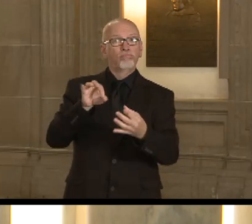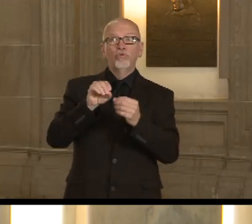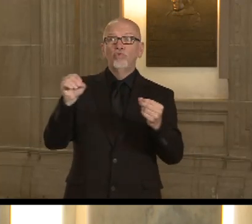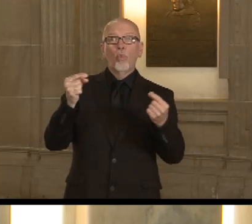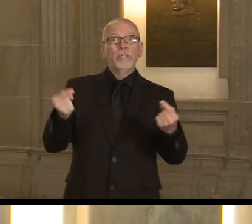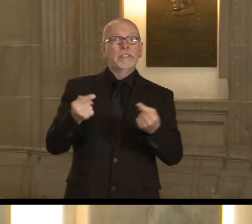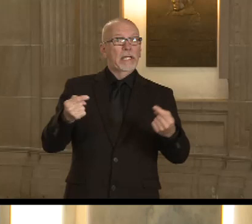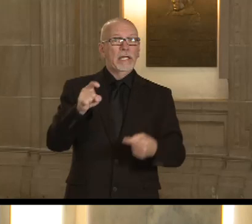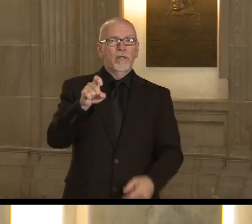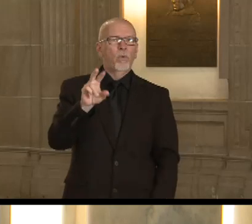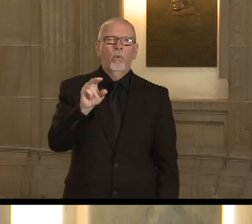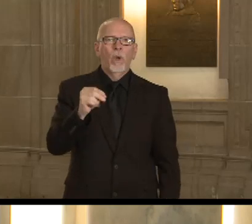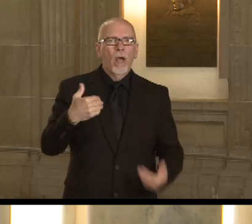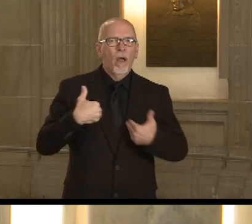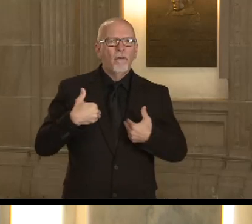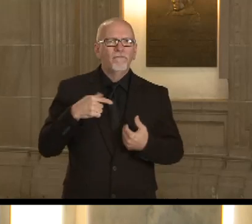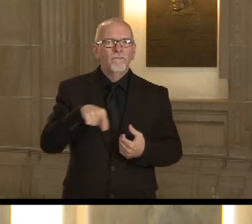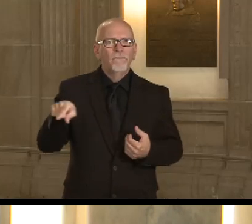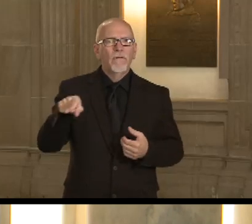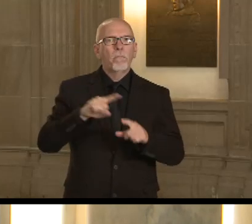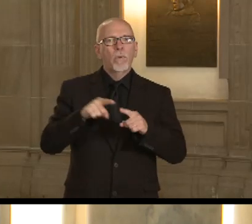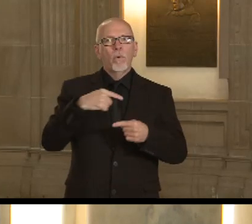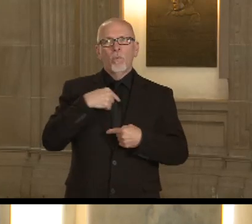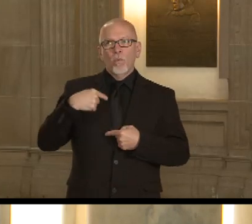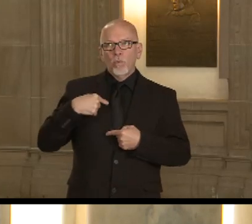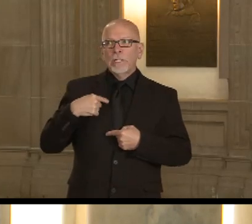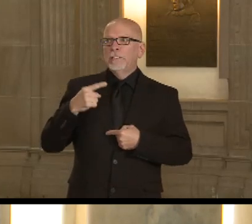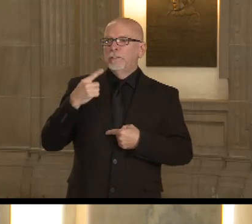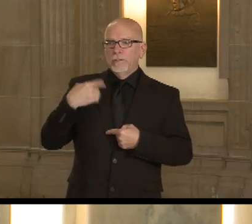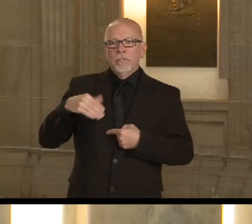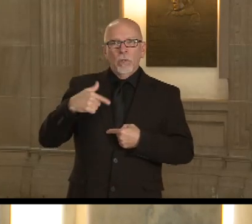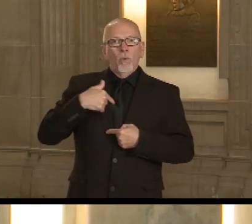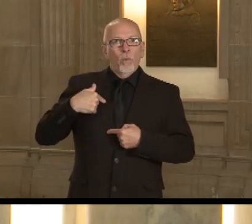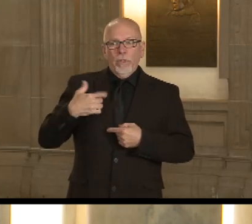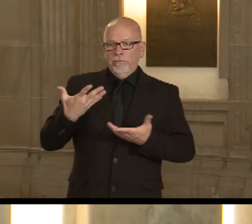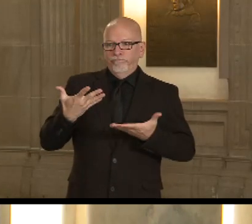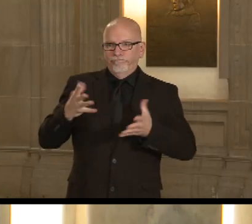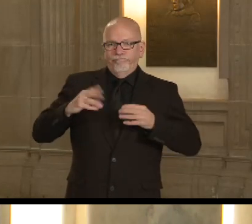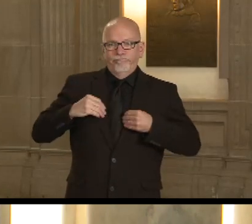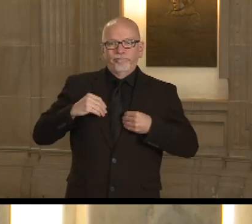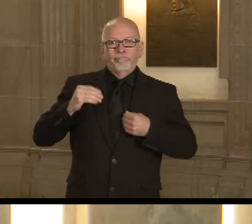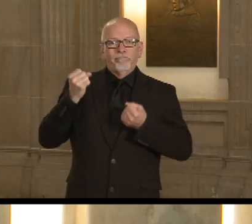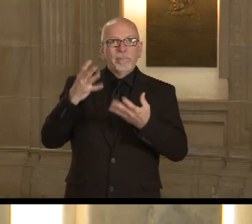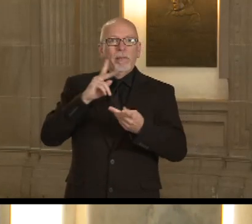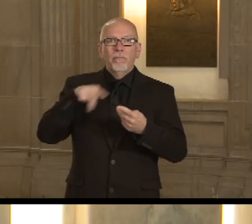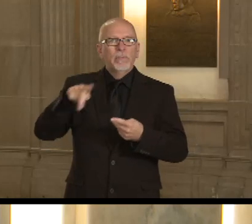sin, and we collectively own some of this distrust.